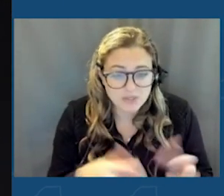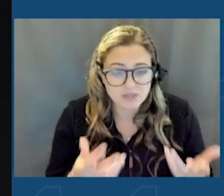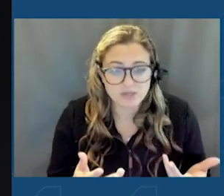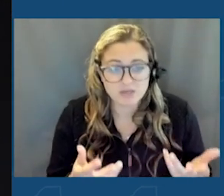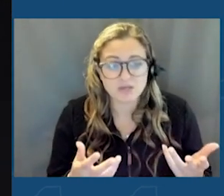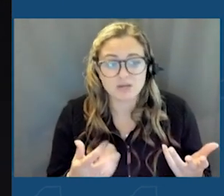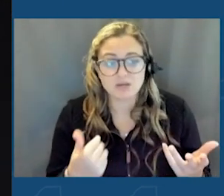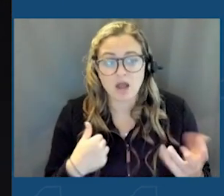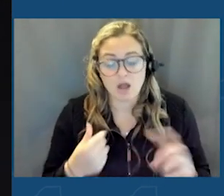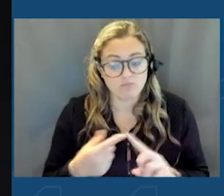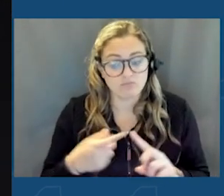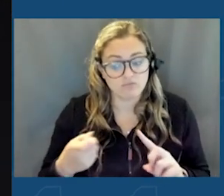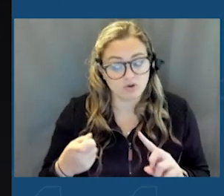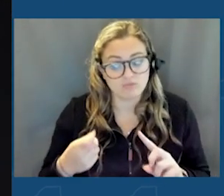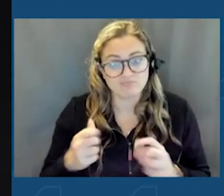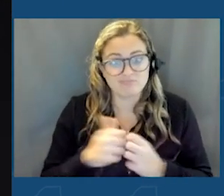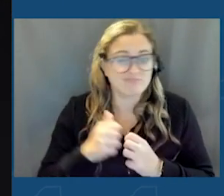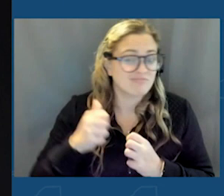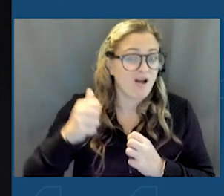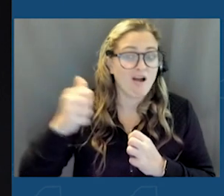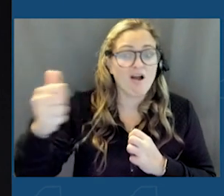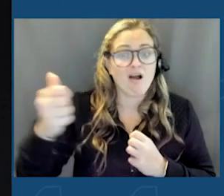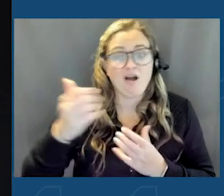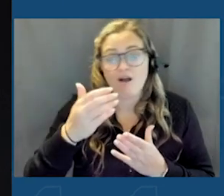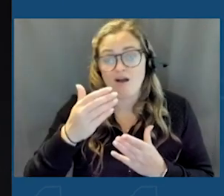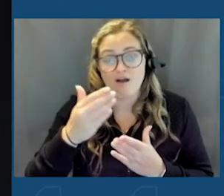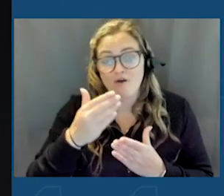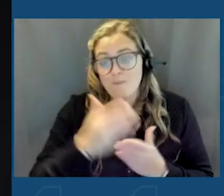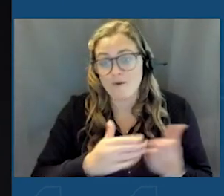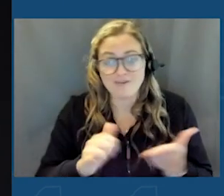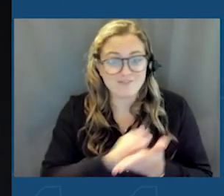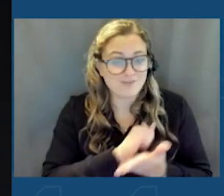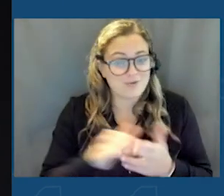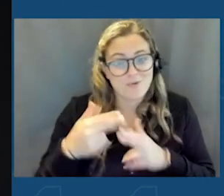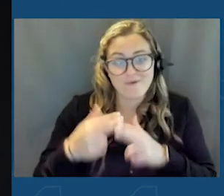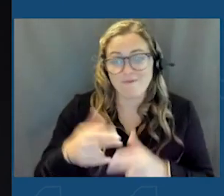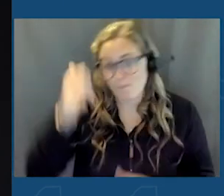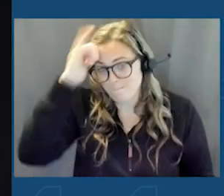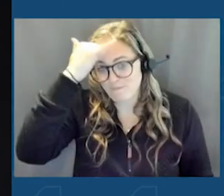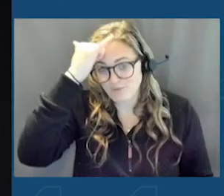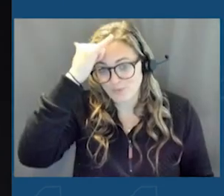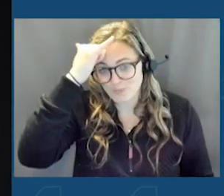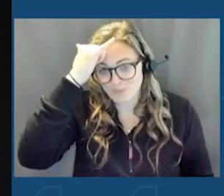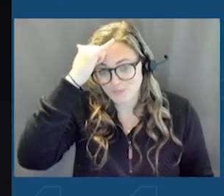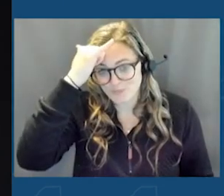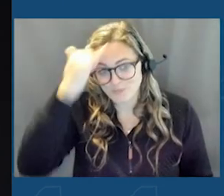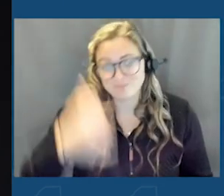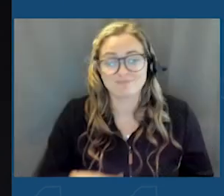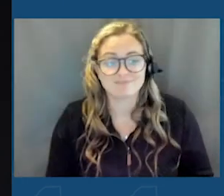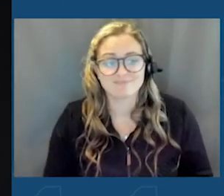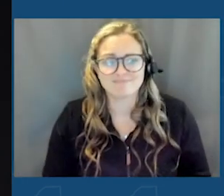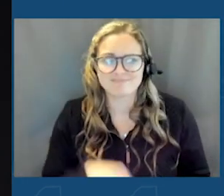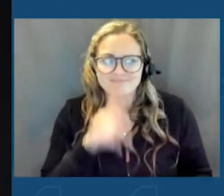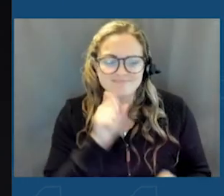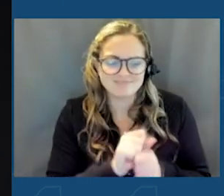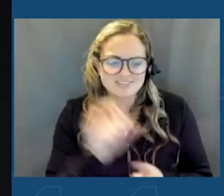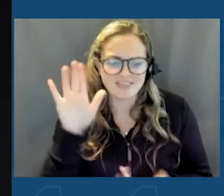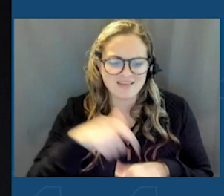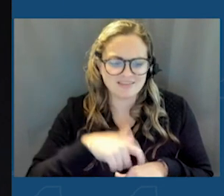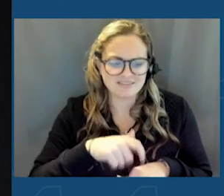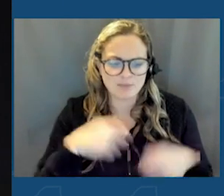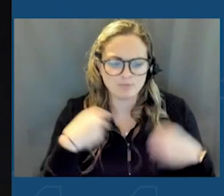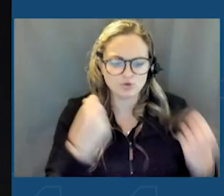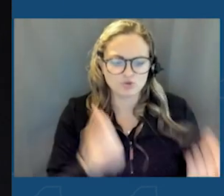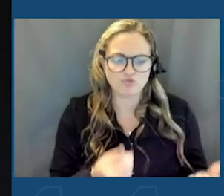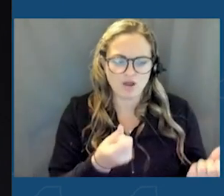a far, far, far away place called Buffalo, New York, and it takes me less time to drive from there to see